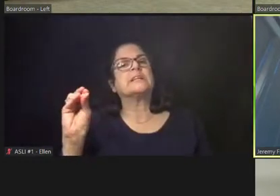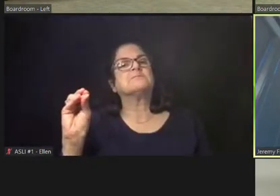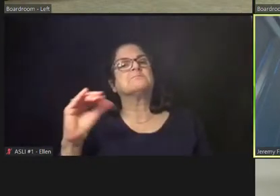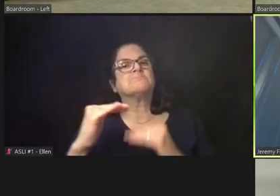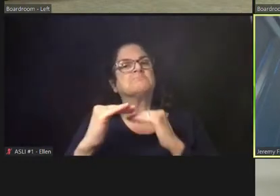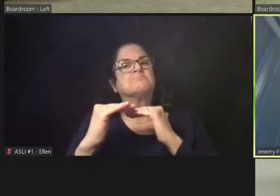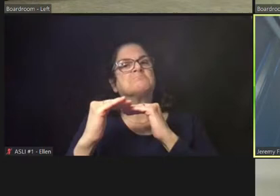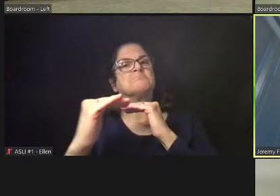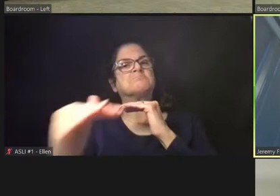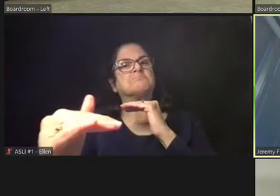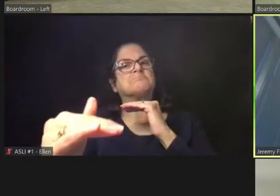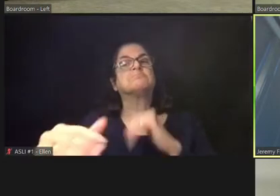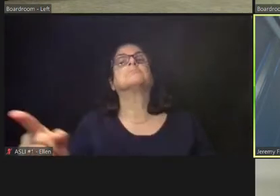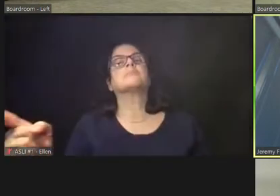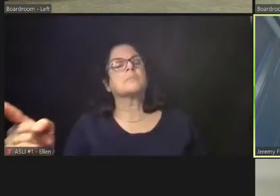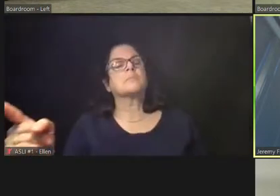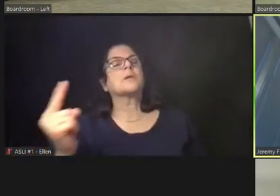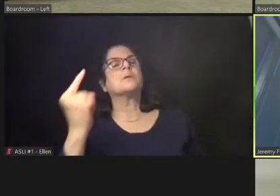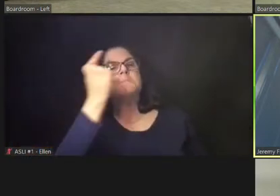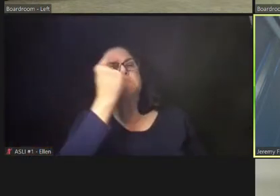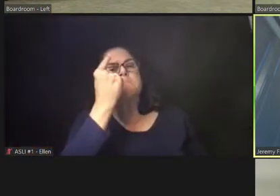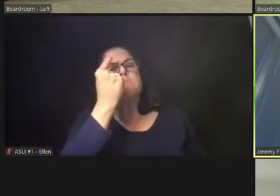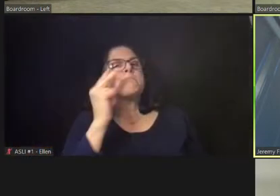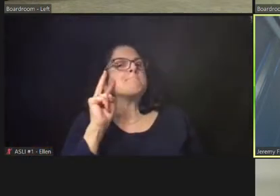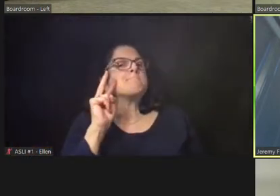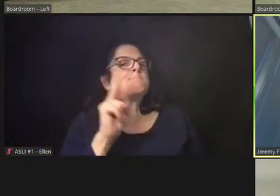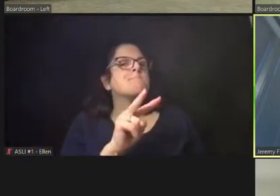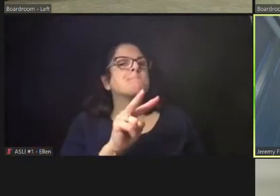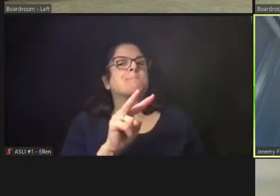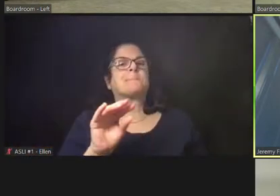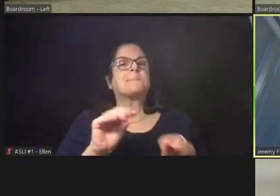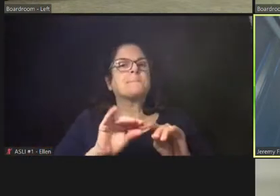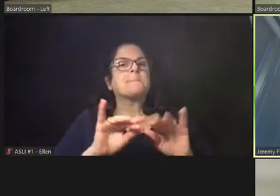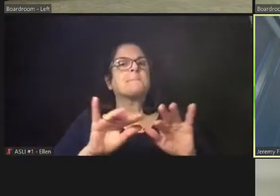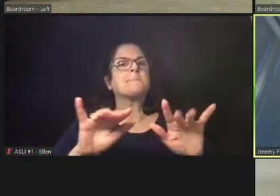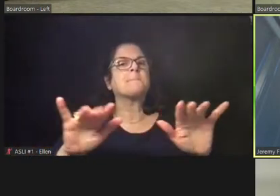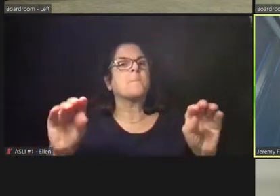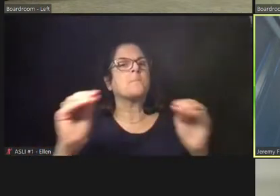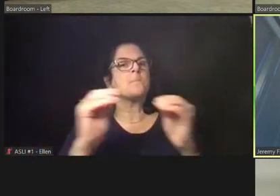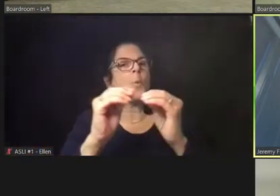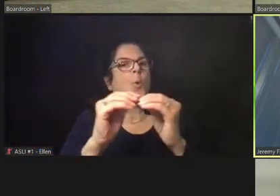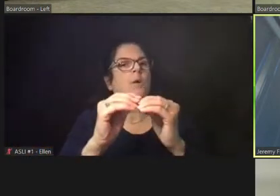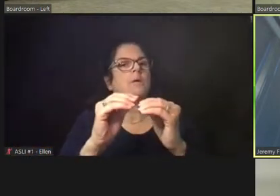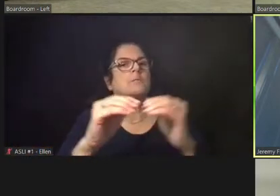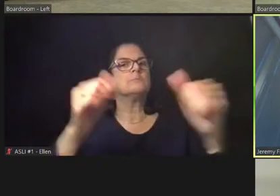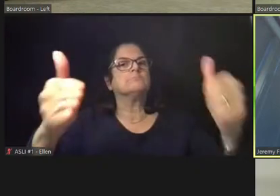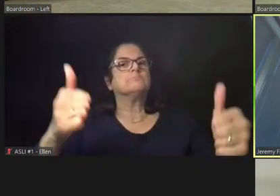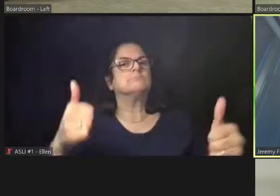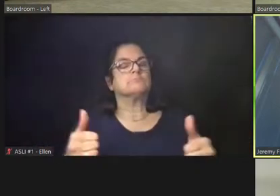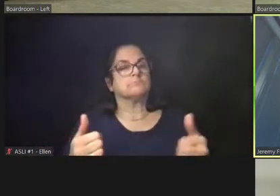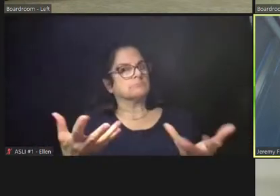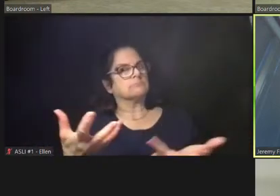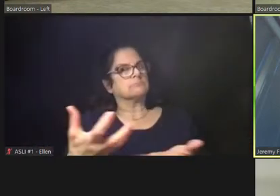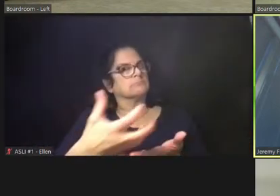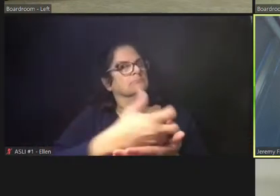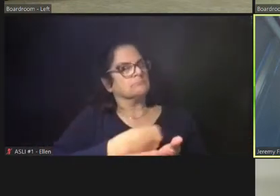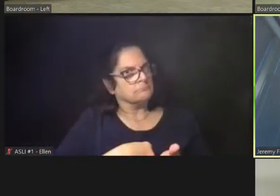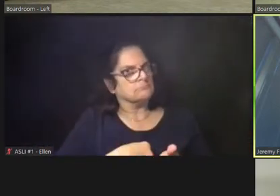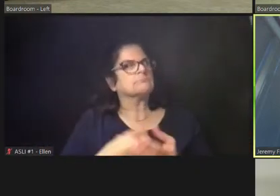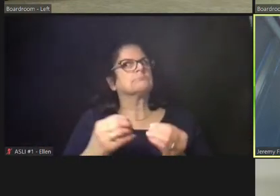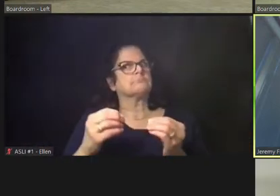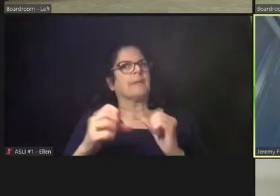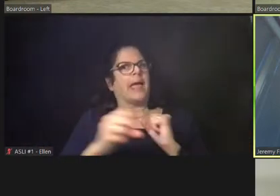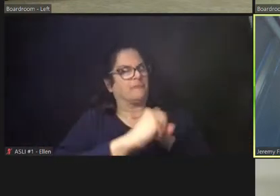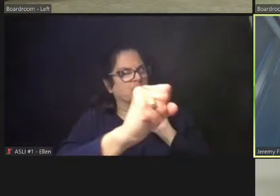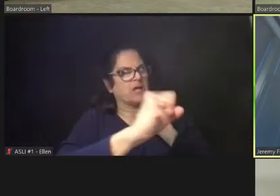will look for opportunities to continue to expand the footprint, particularly now with the additional revenues that could come online for the